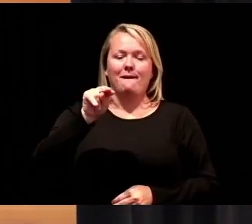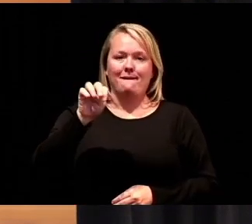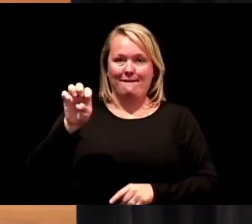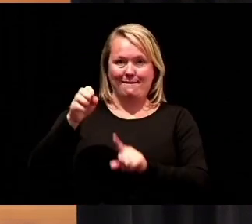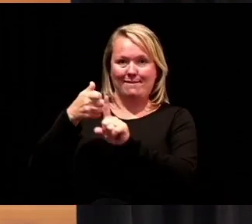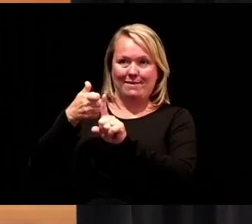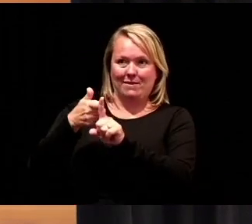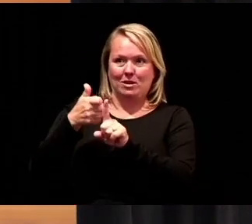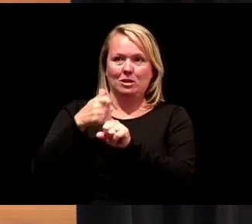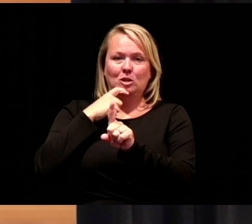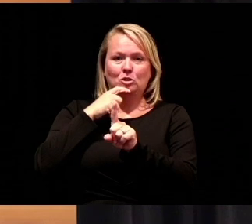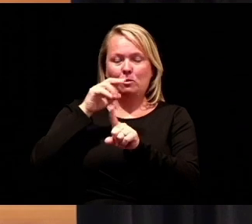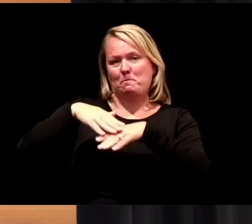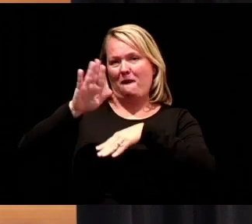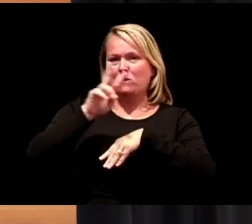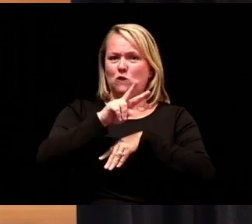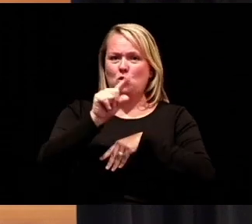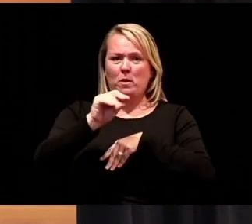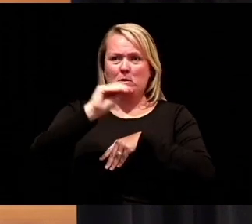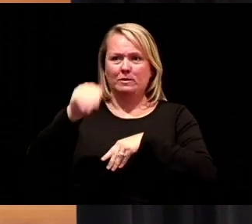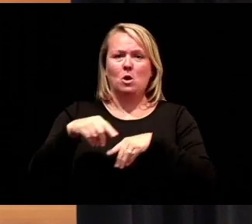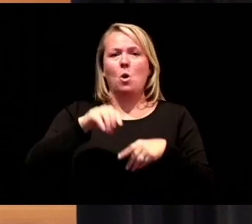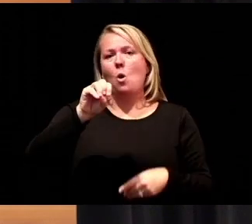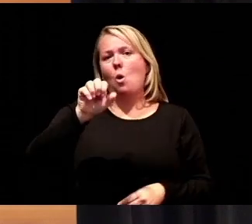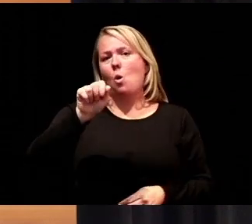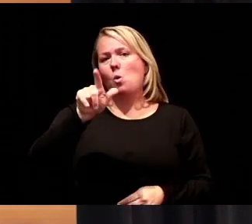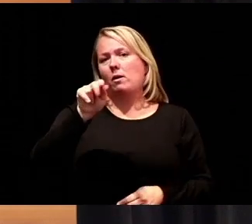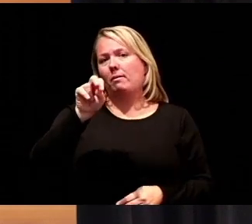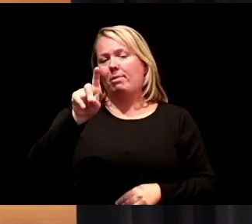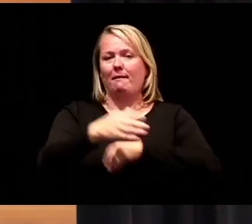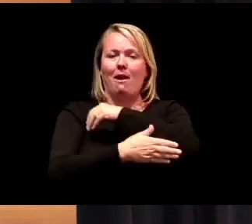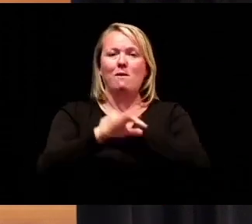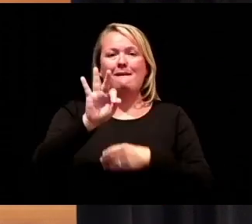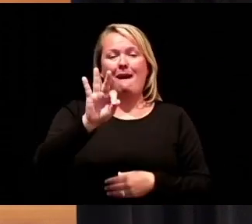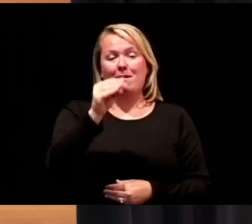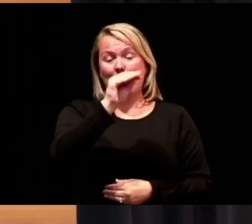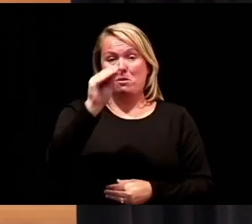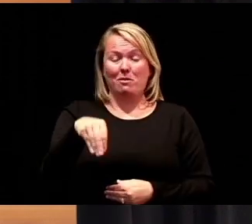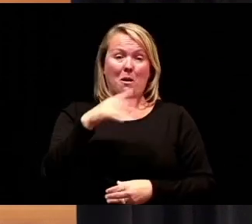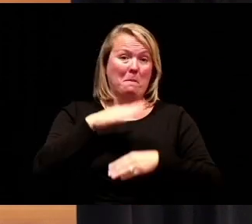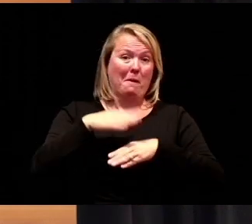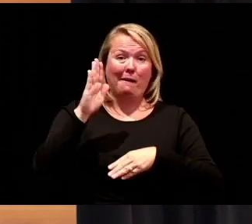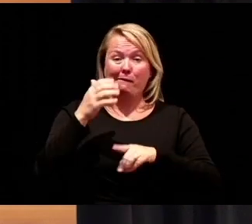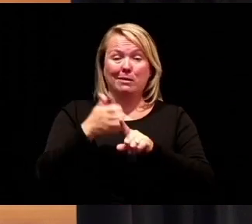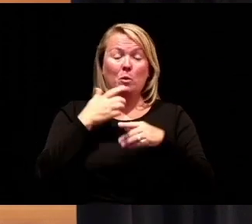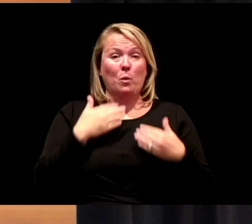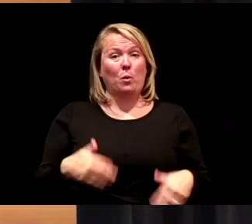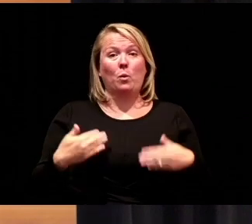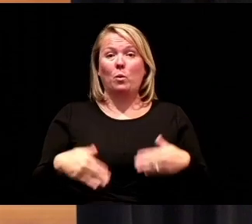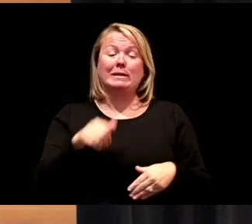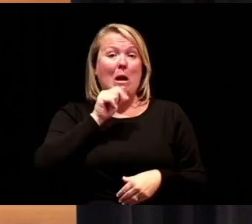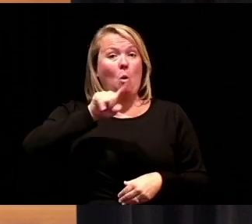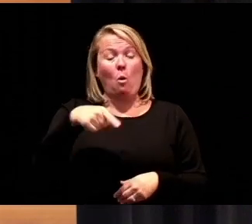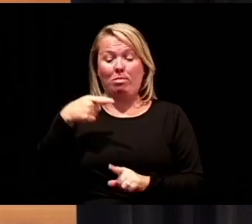did it. No one goes into a place under a promise that the landlord is going to do repairs, and they don't, but they're just desperate, right? People are desperate to